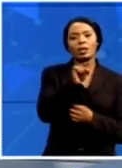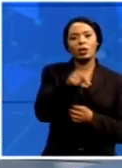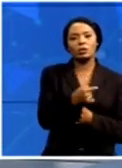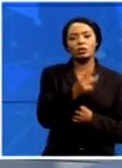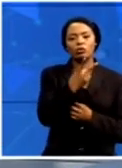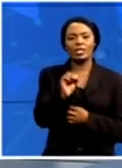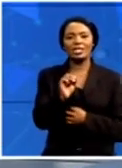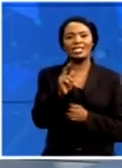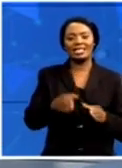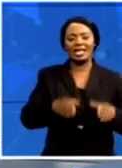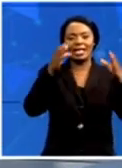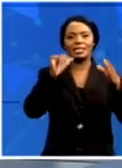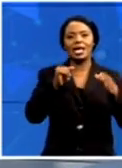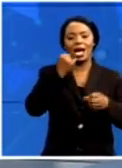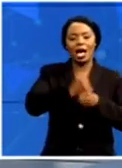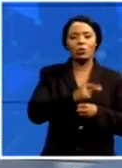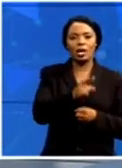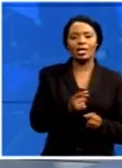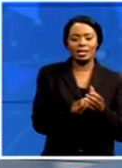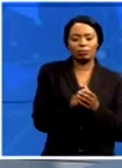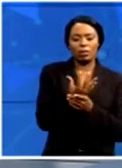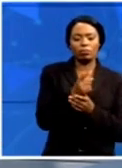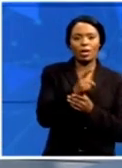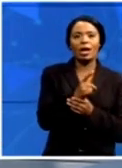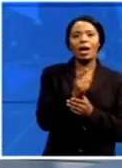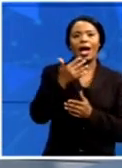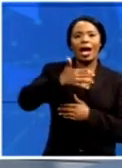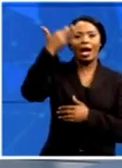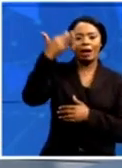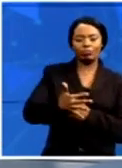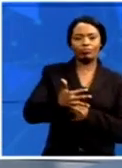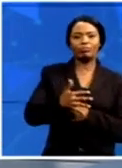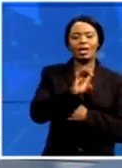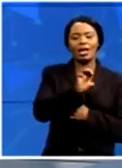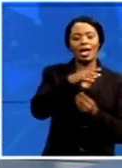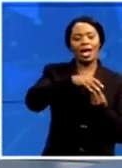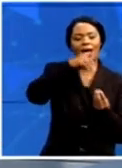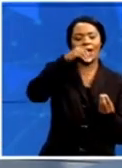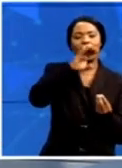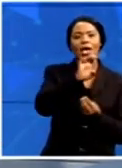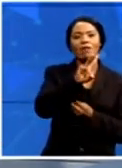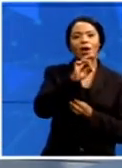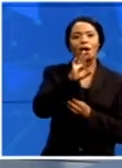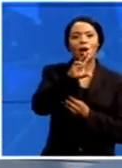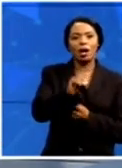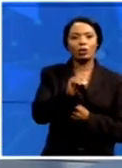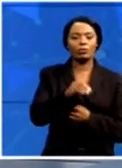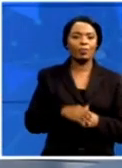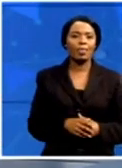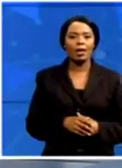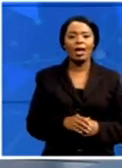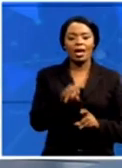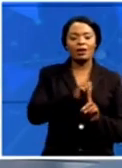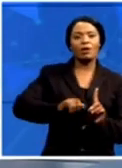crop with a high price tag, it has now become more readily available all year round. Our environmental specialist reporter Nozintombi